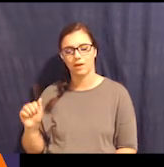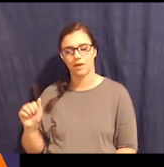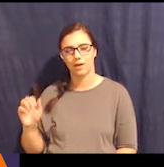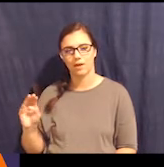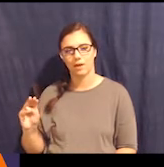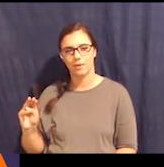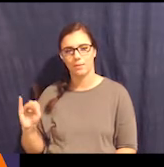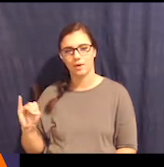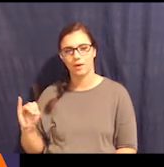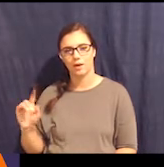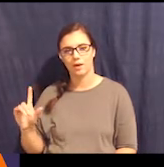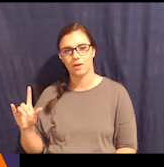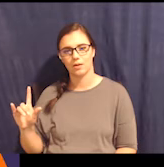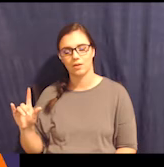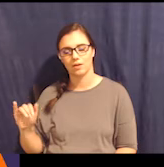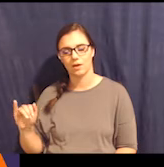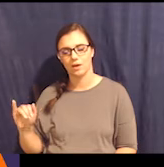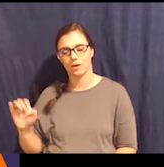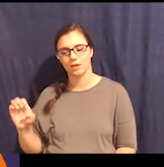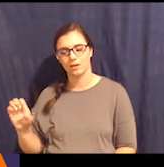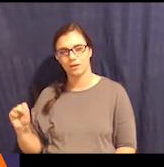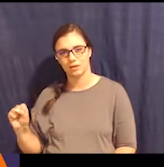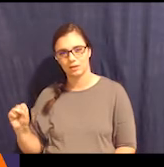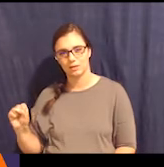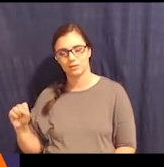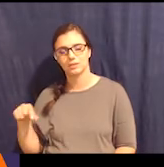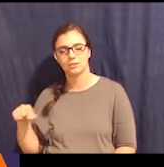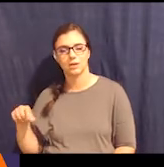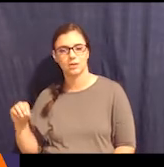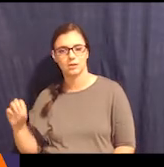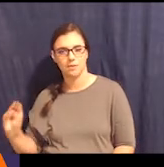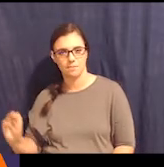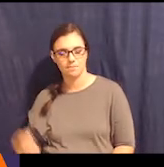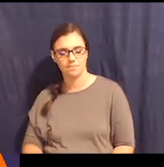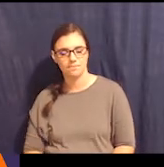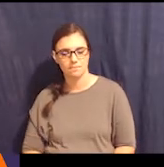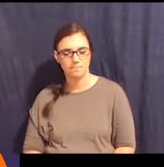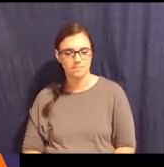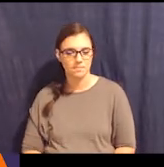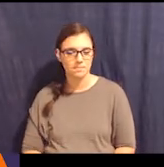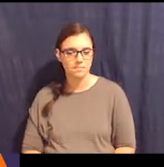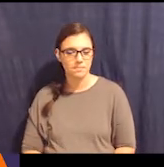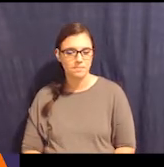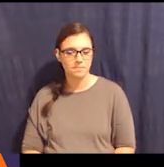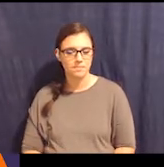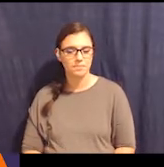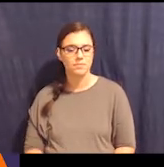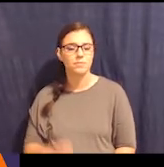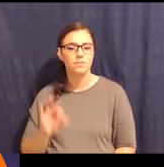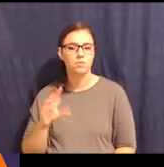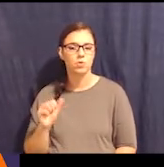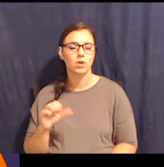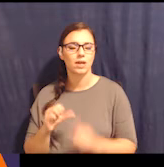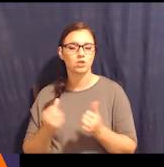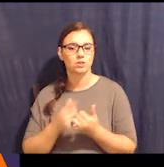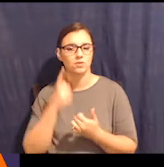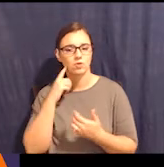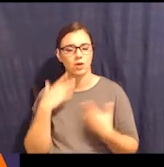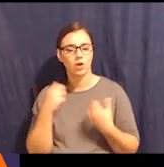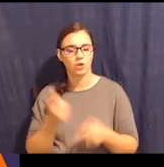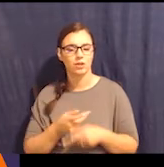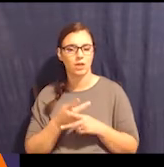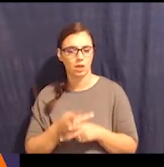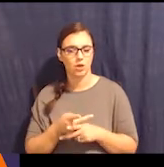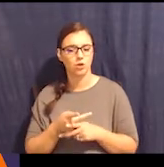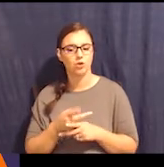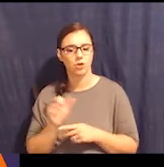www.myflfamilies.com. The Florida Agency for Healthcare Administration, or AHCA, has a facility finder where